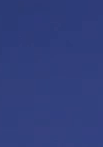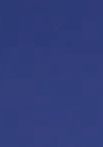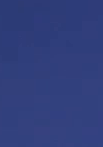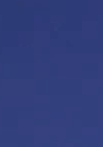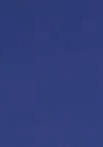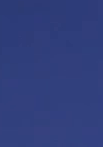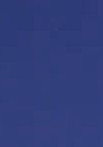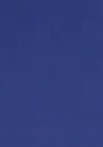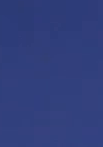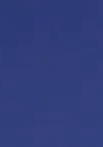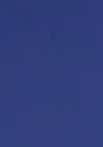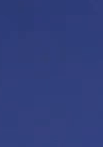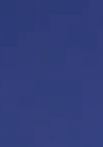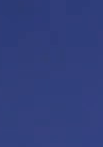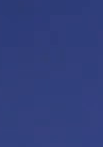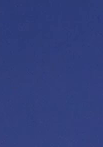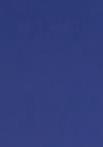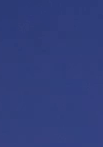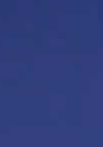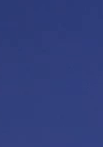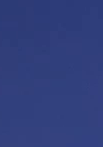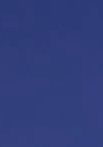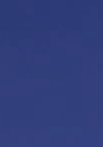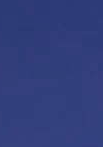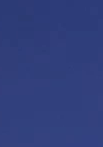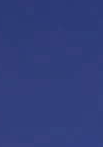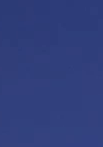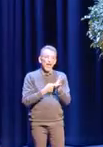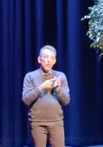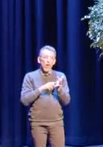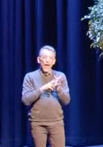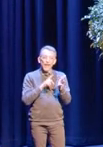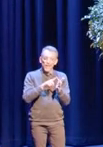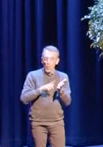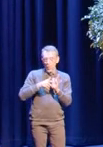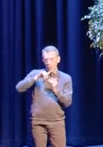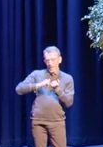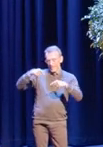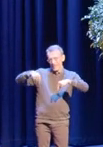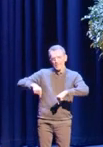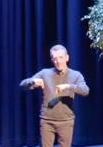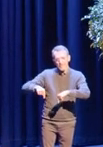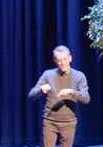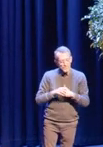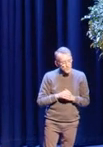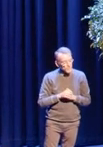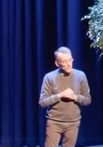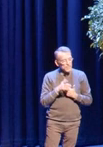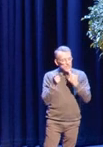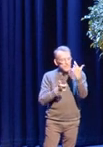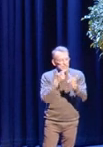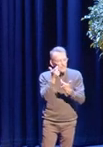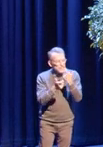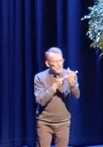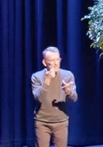the UK, and also from our own local MP here, Caroline Lucas. But of course, that raised the question, fine, you've written an